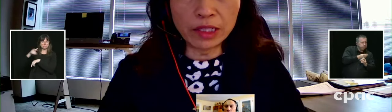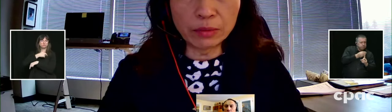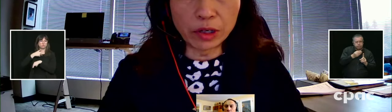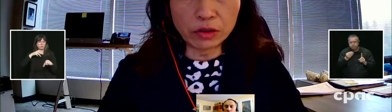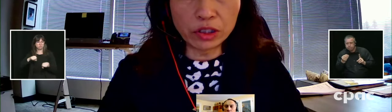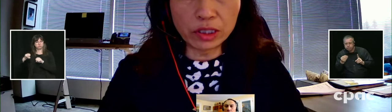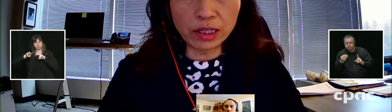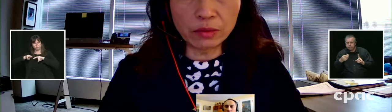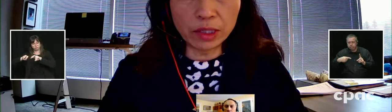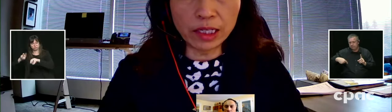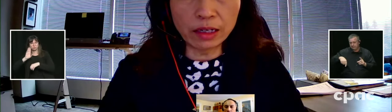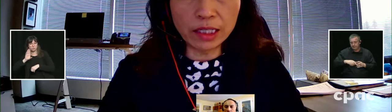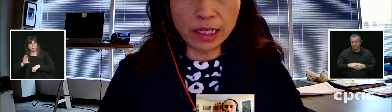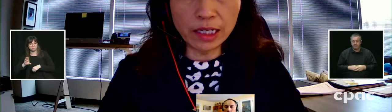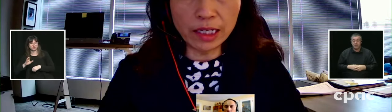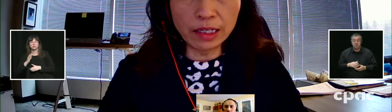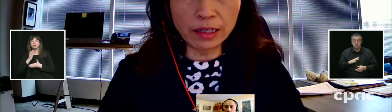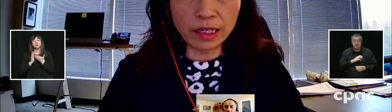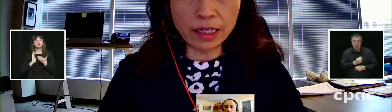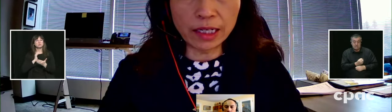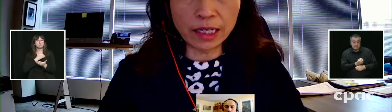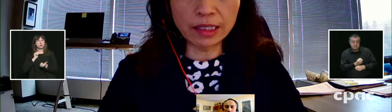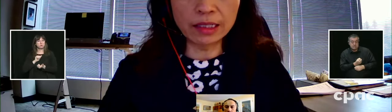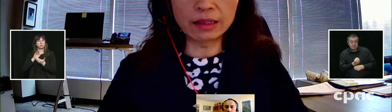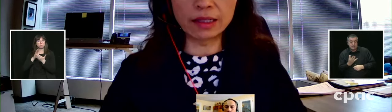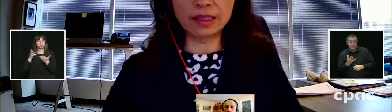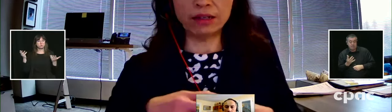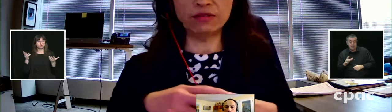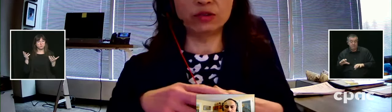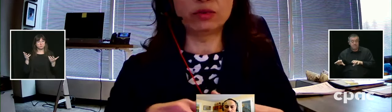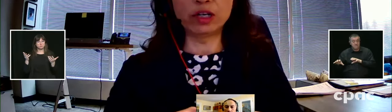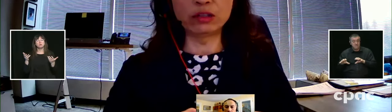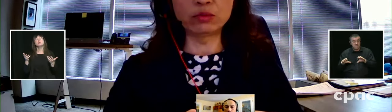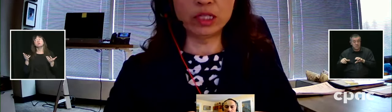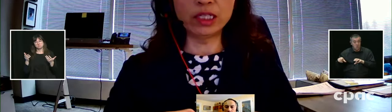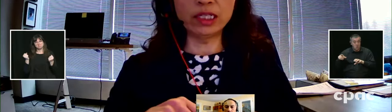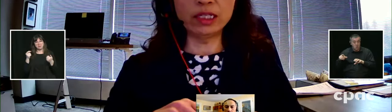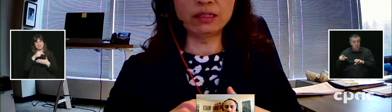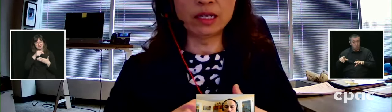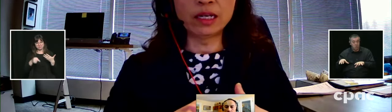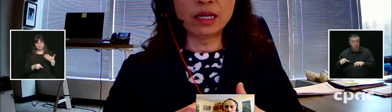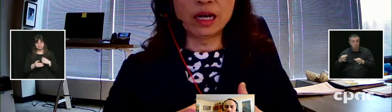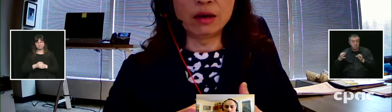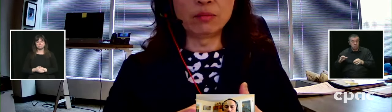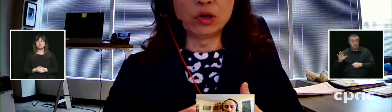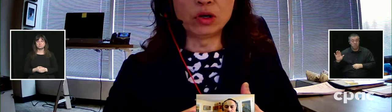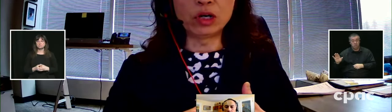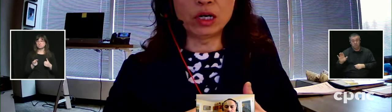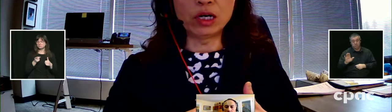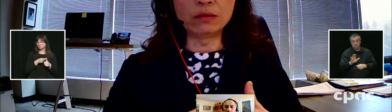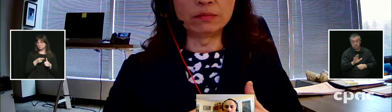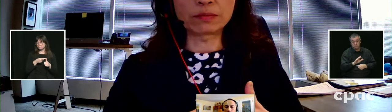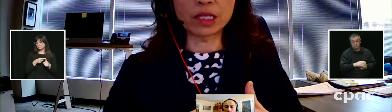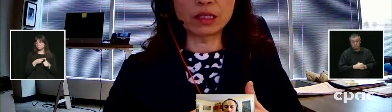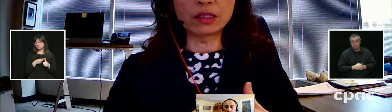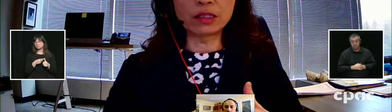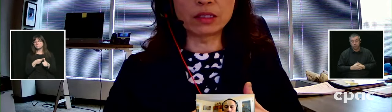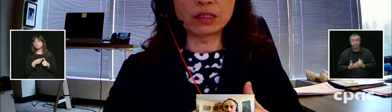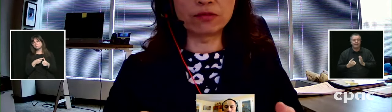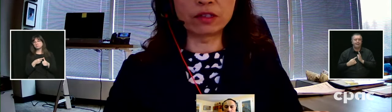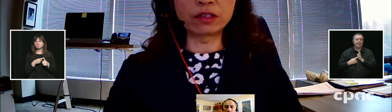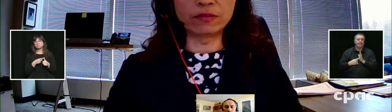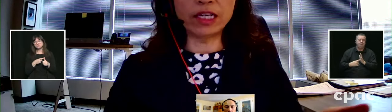of the approaches that we are taking, I guess, is several pronged. One is a more sort